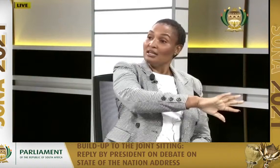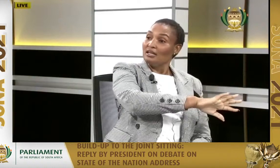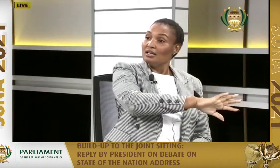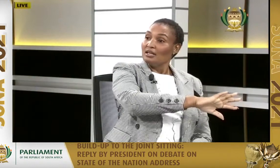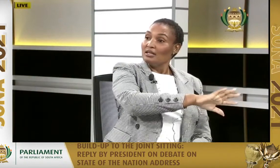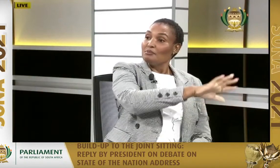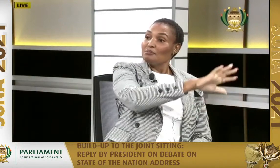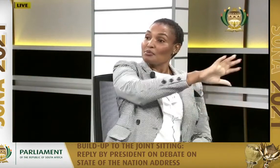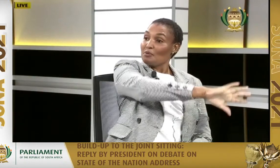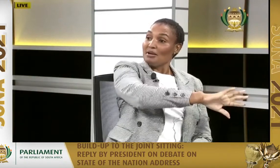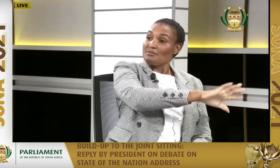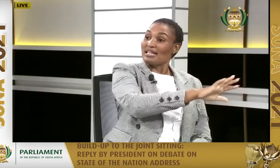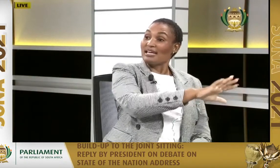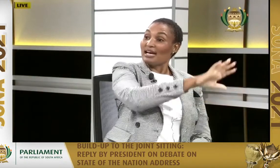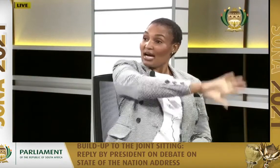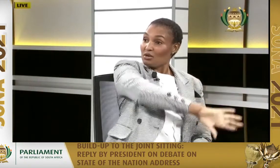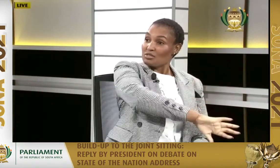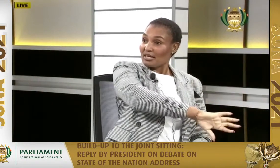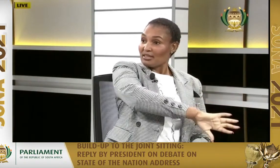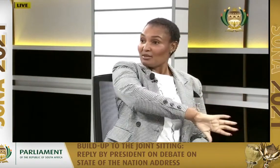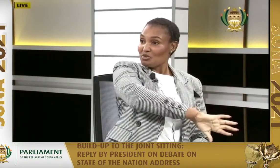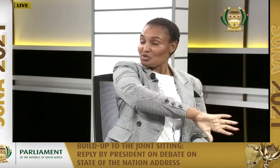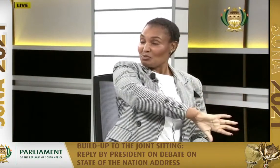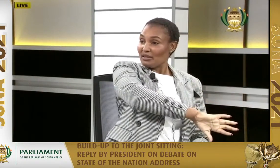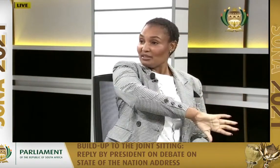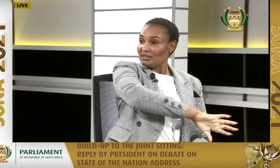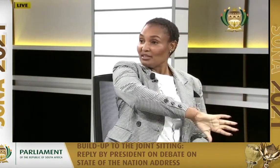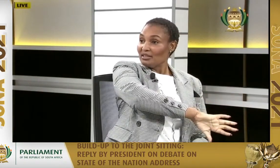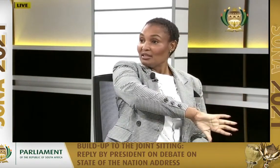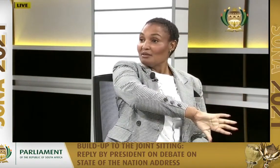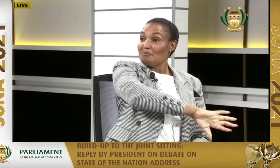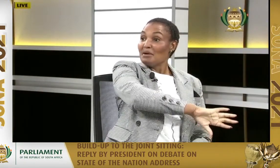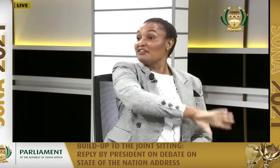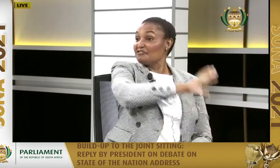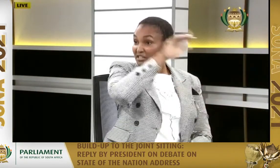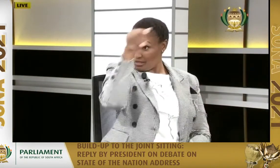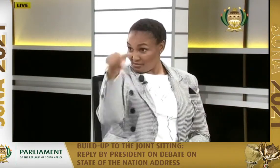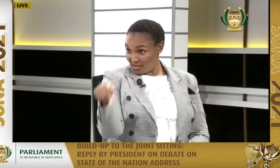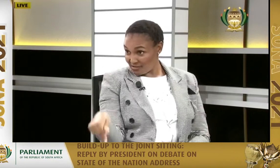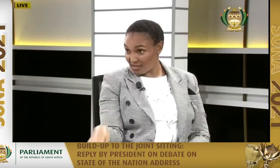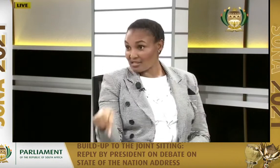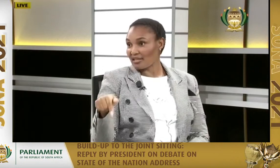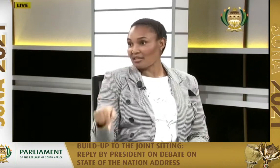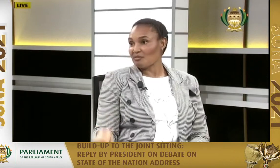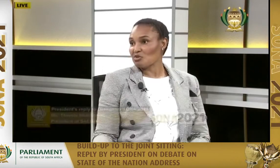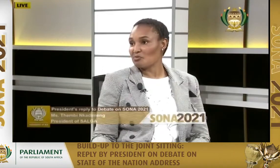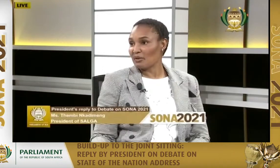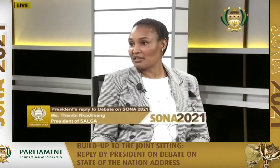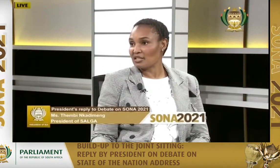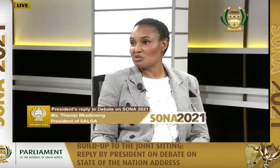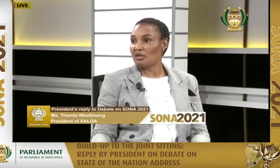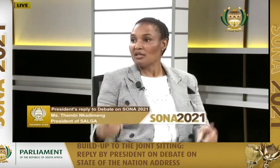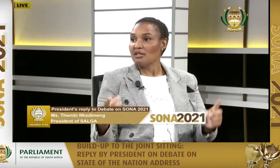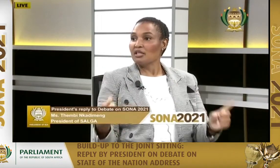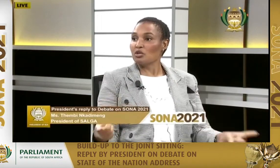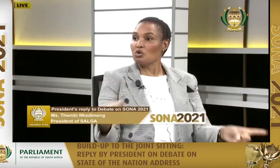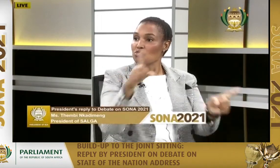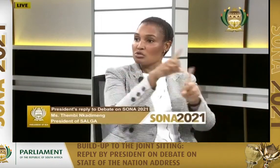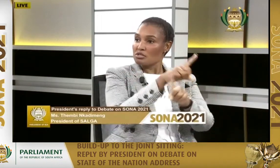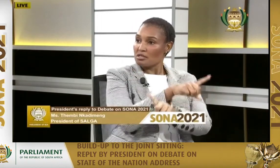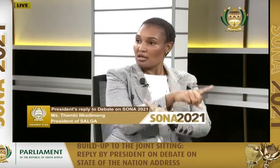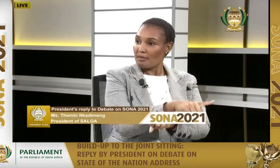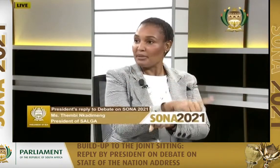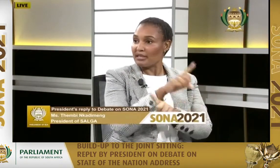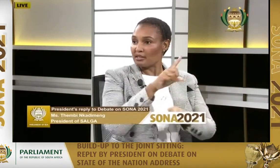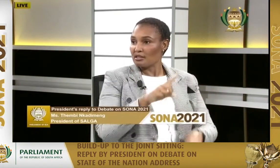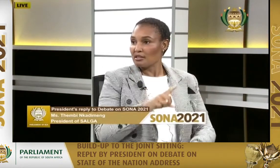political problems that are outside the municipality manifest themselves inside the municipality as well. The